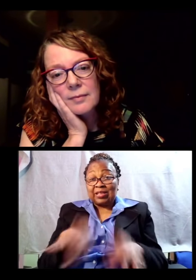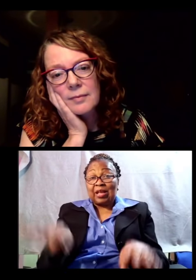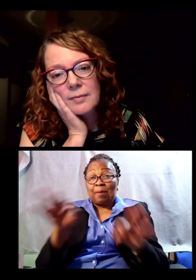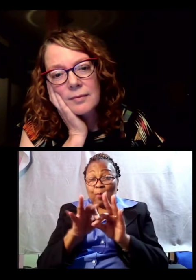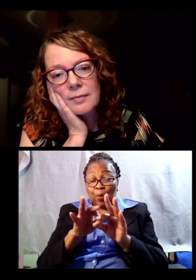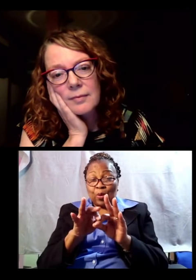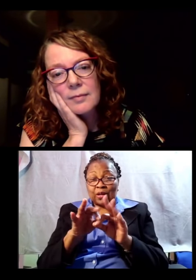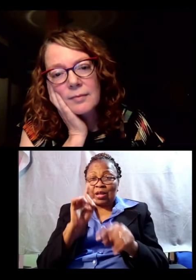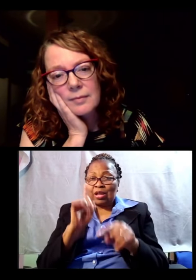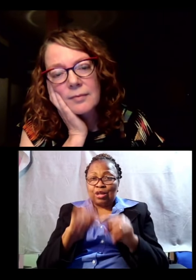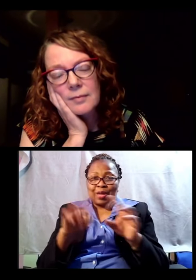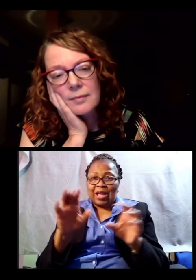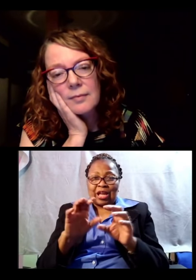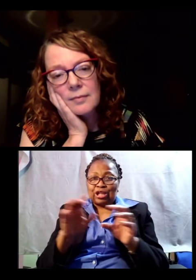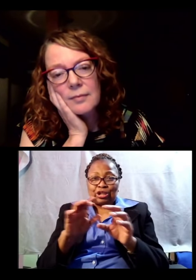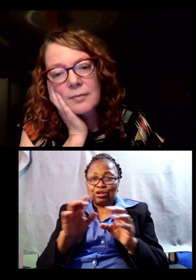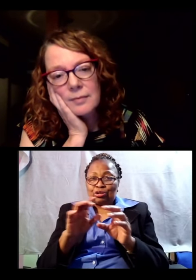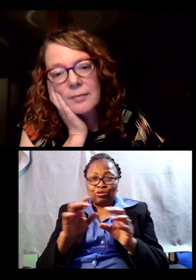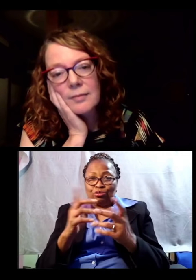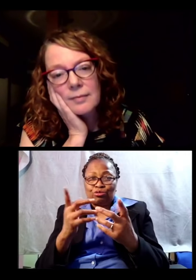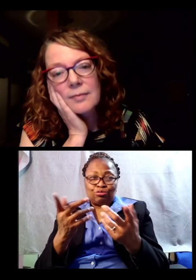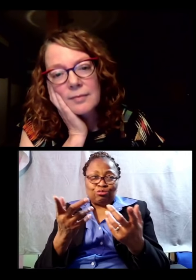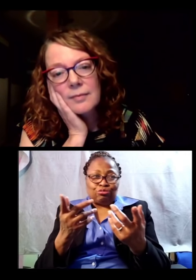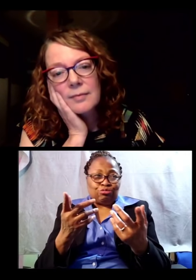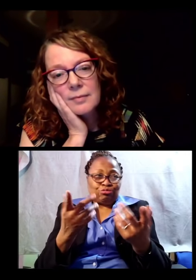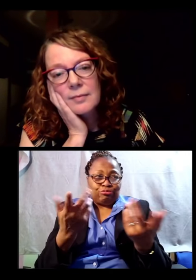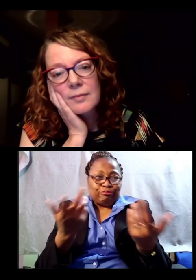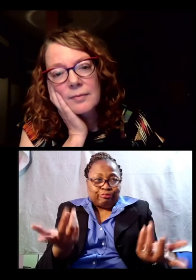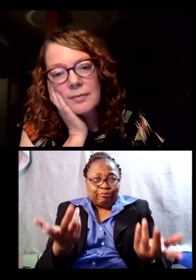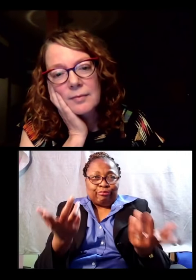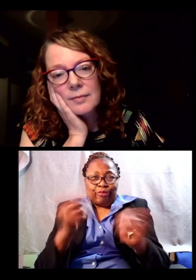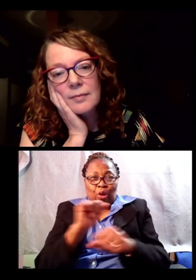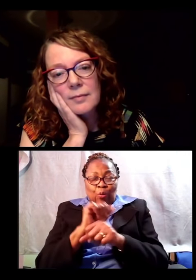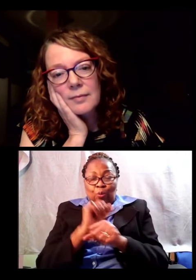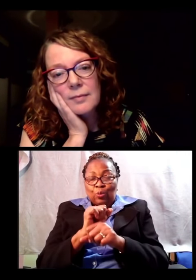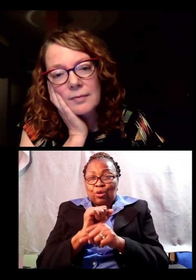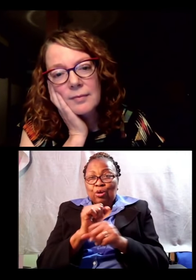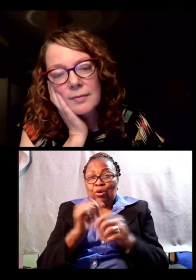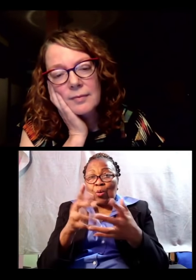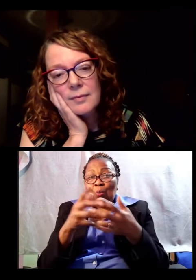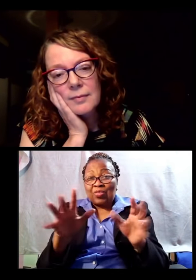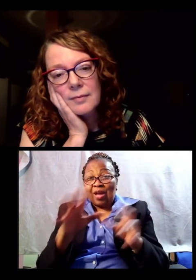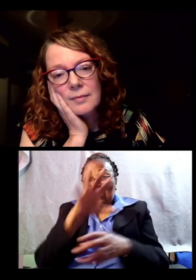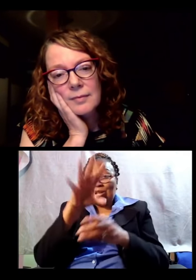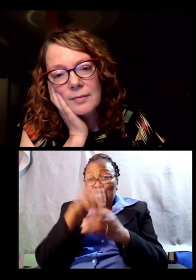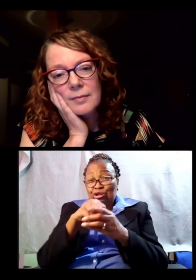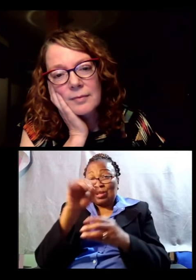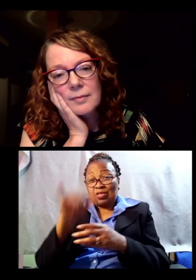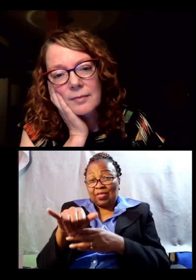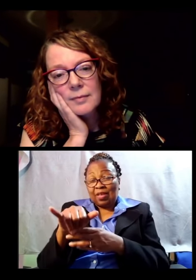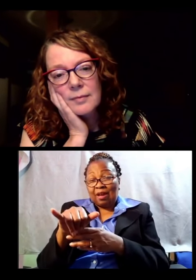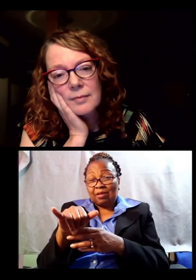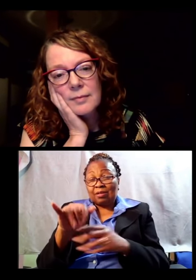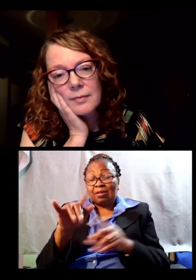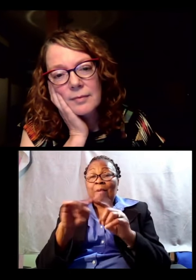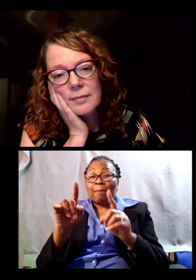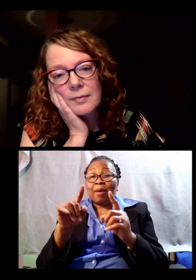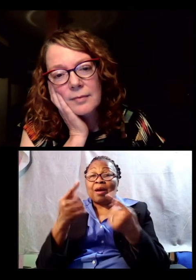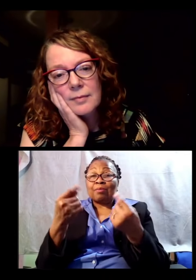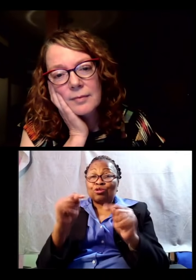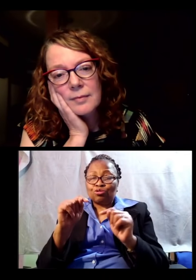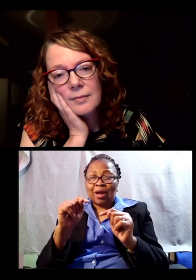just do an explication du texte and leave all of that out. But similarly, trying to second